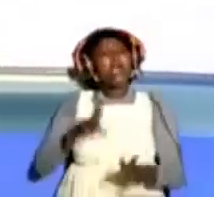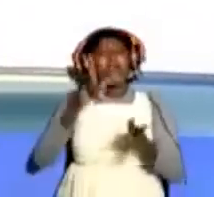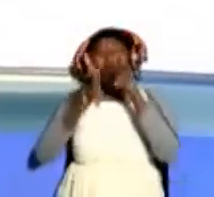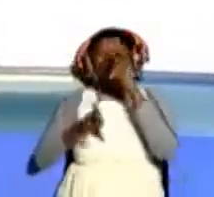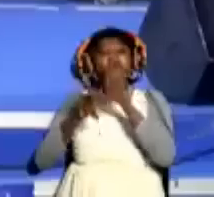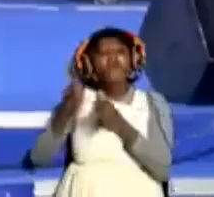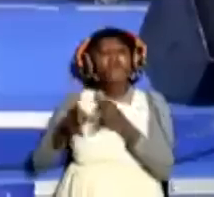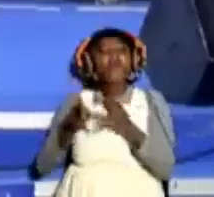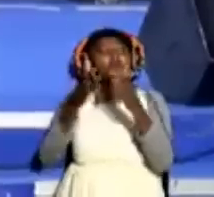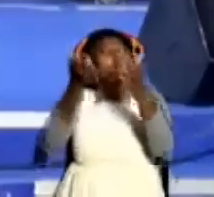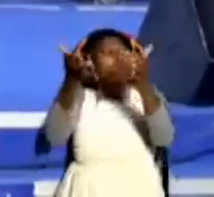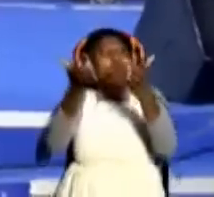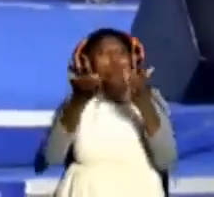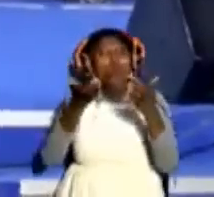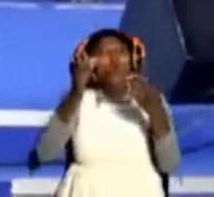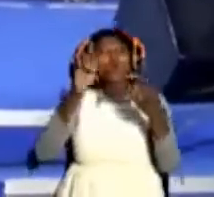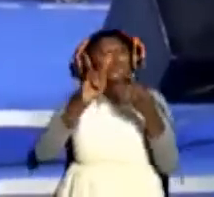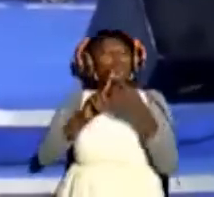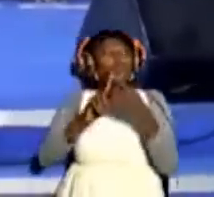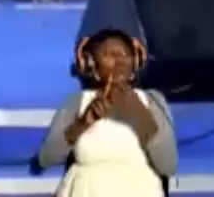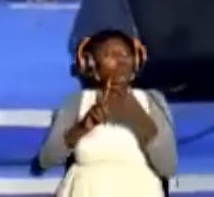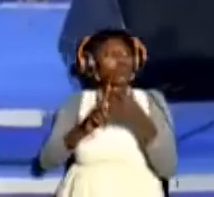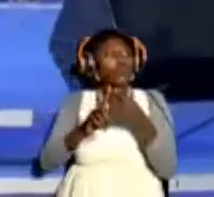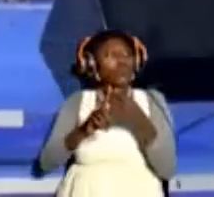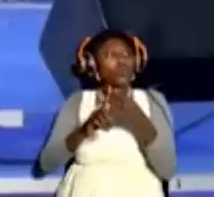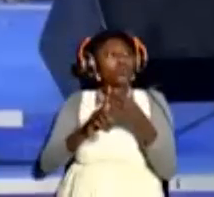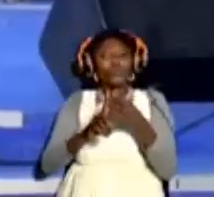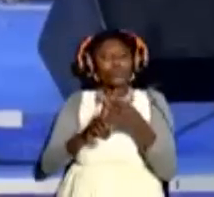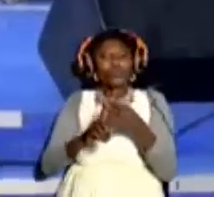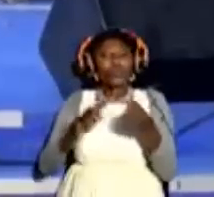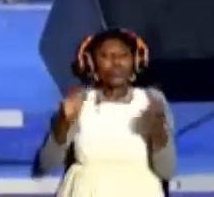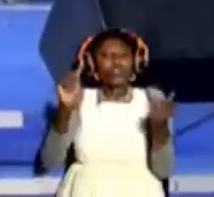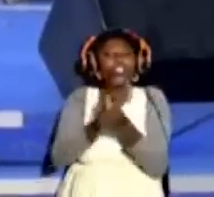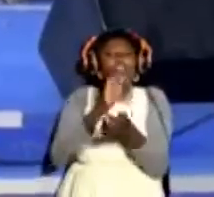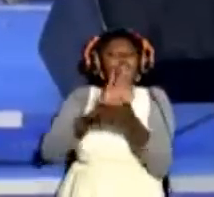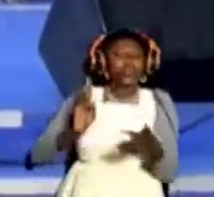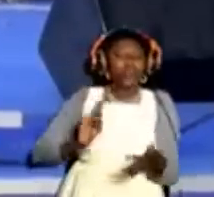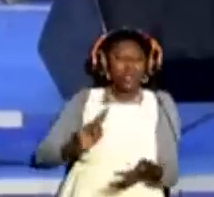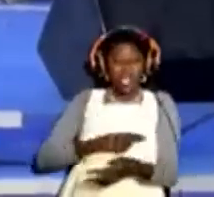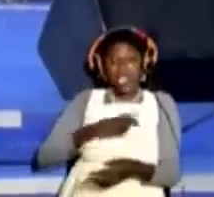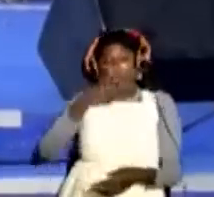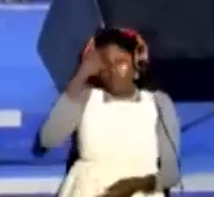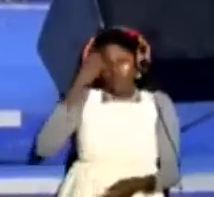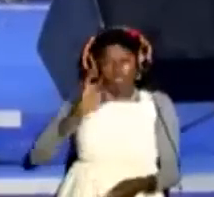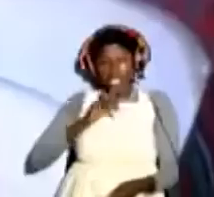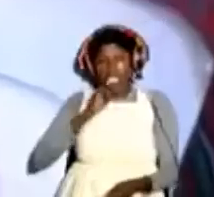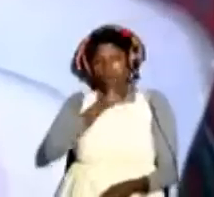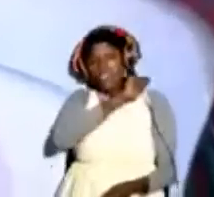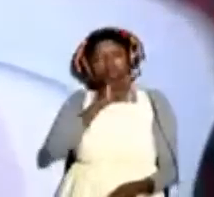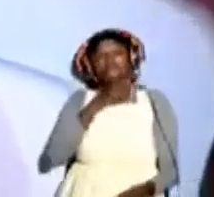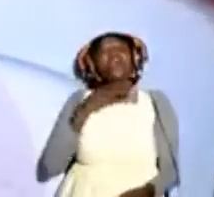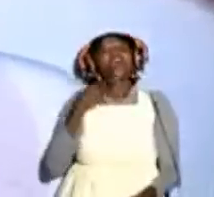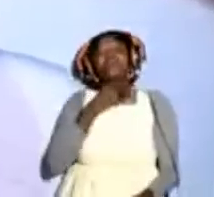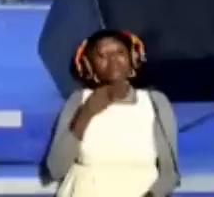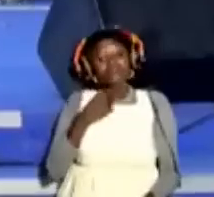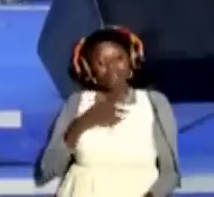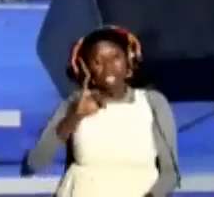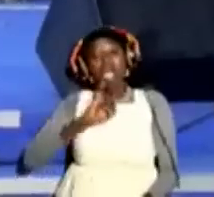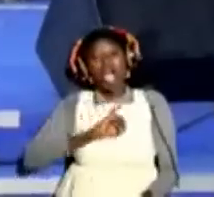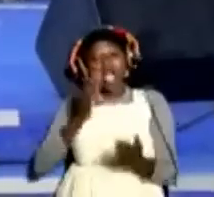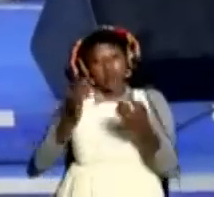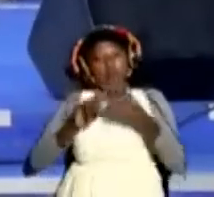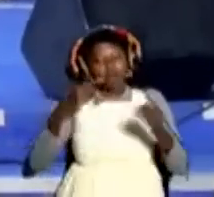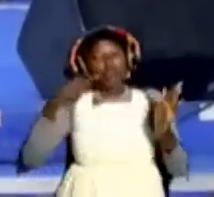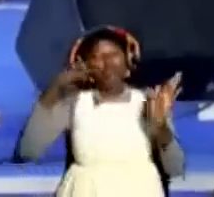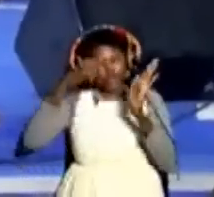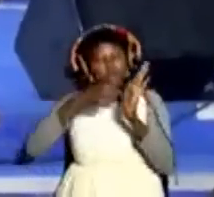People want to put us under as if we cannot do anything because I'm a preacher. I want to